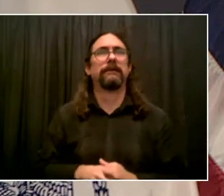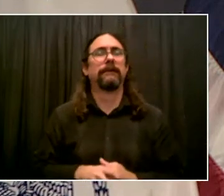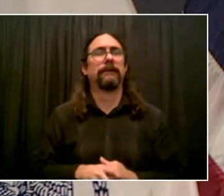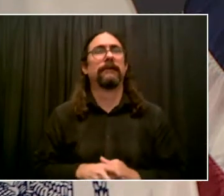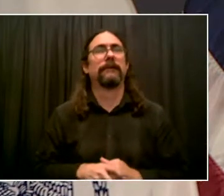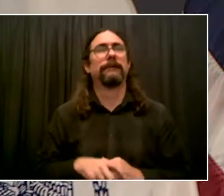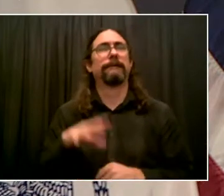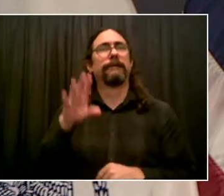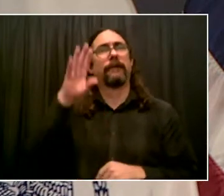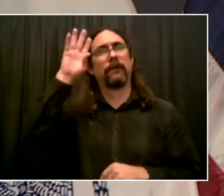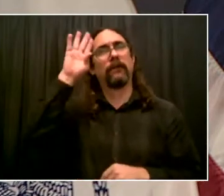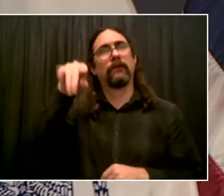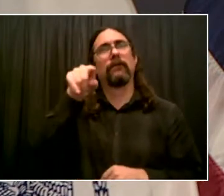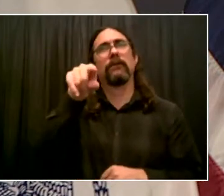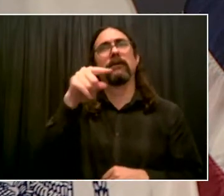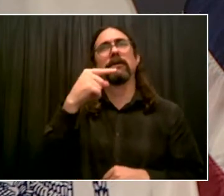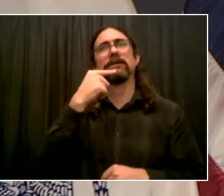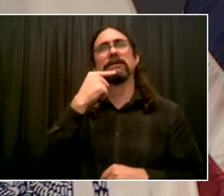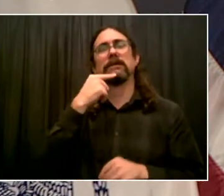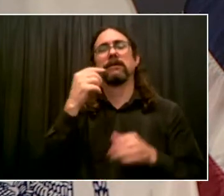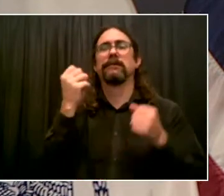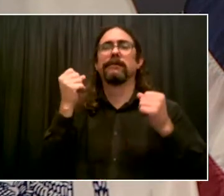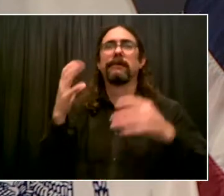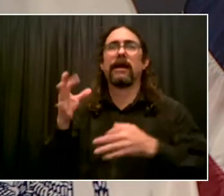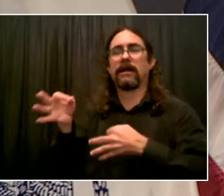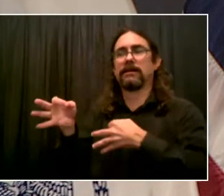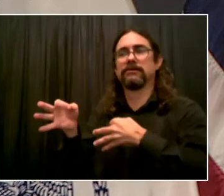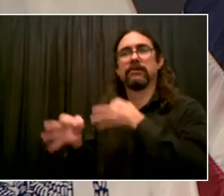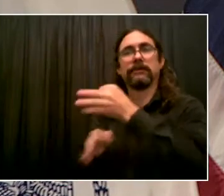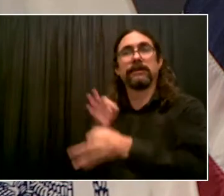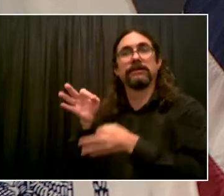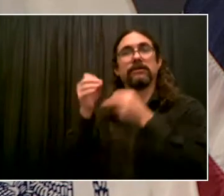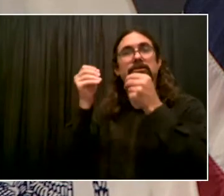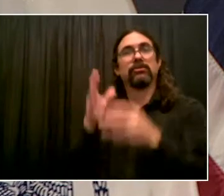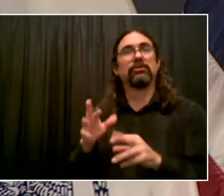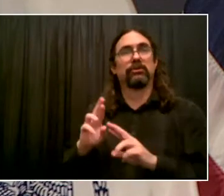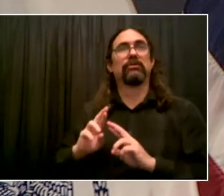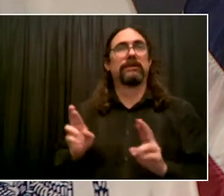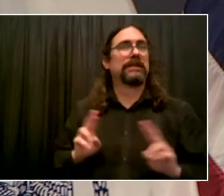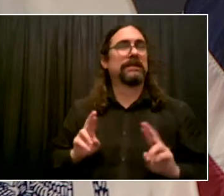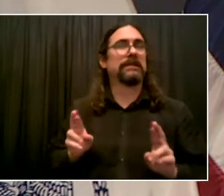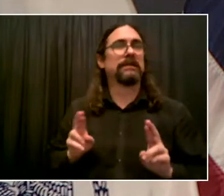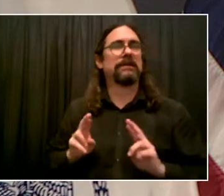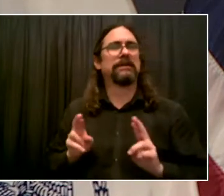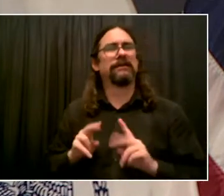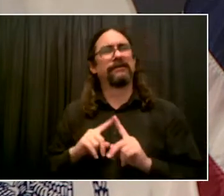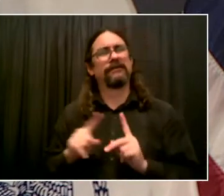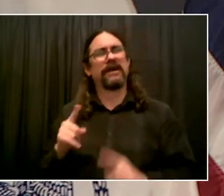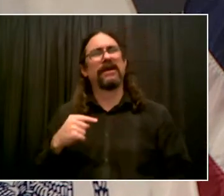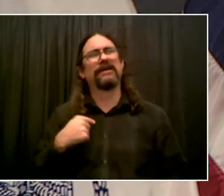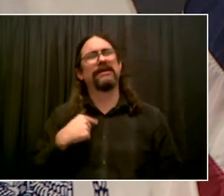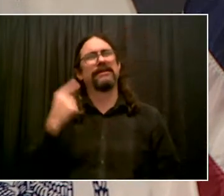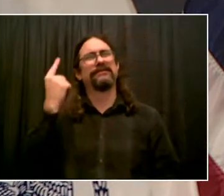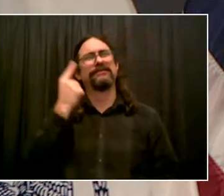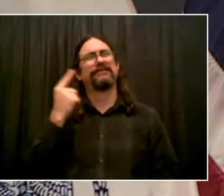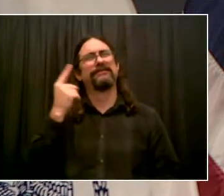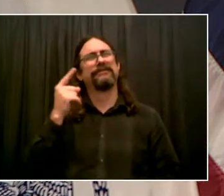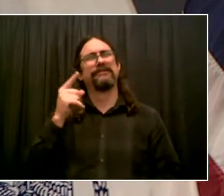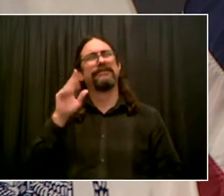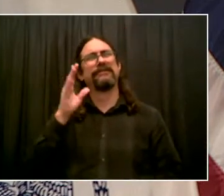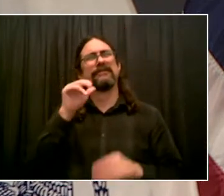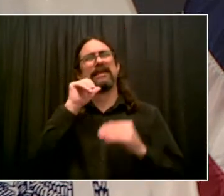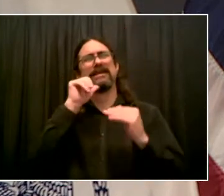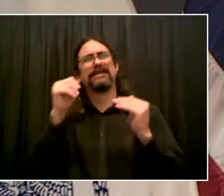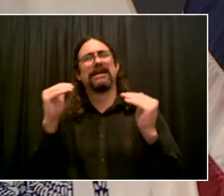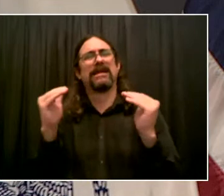those who have not gotten vaccinated. I'm wondering, however, to be more equitable to special needs students, whether you have enough substitutes